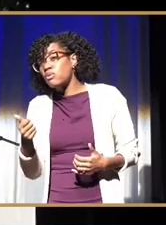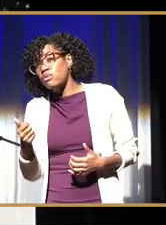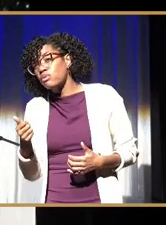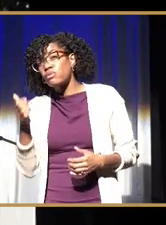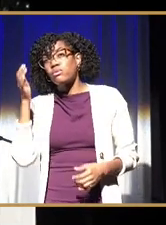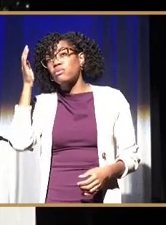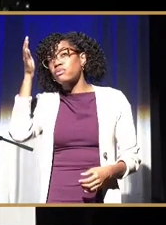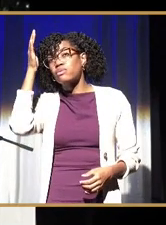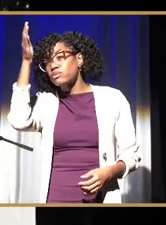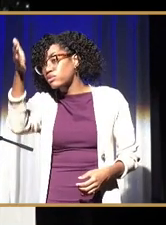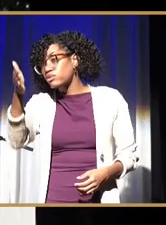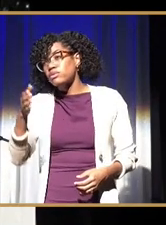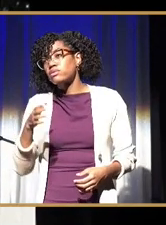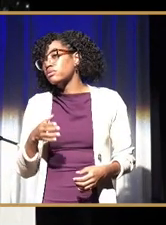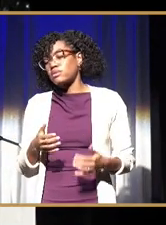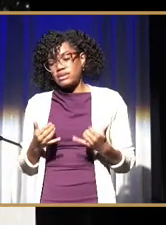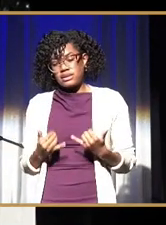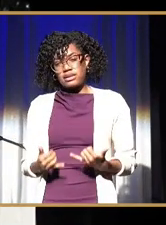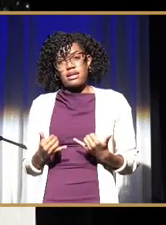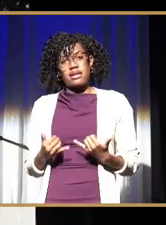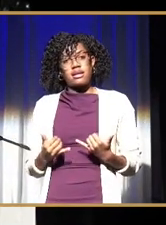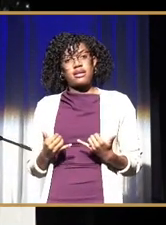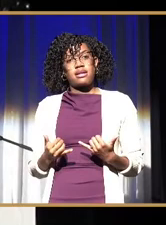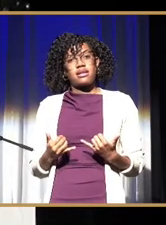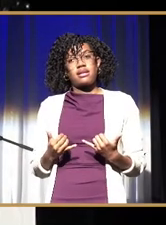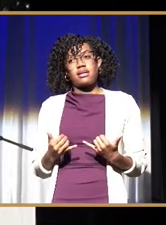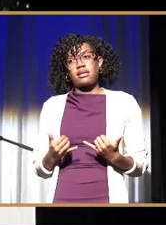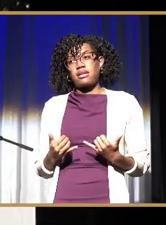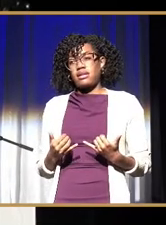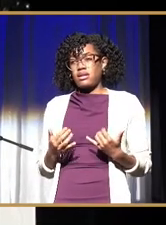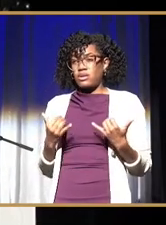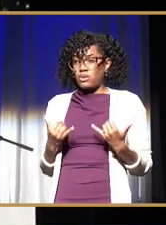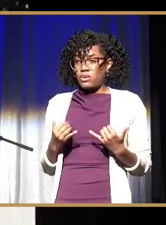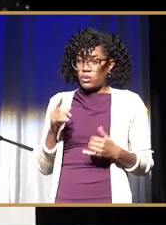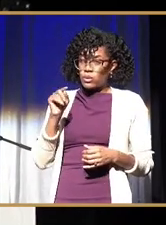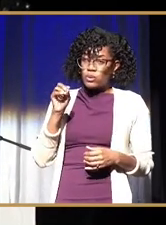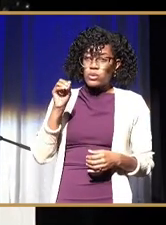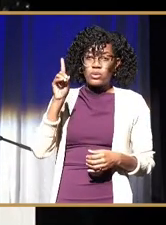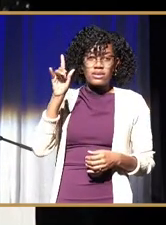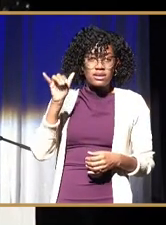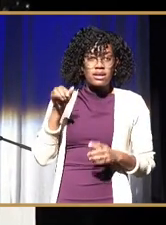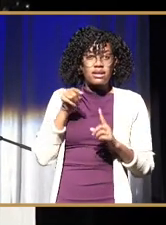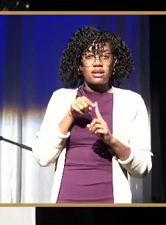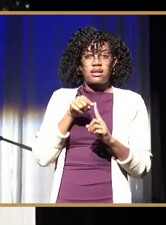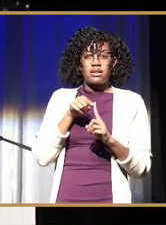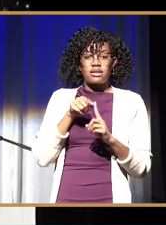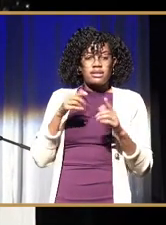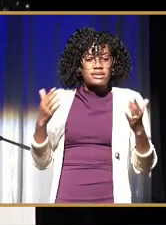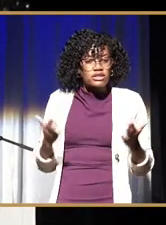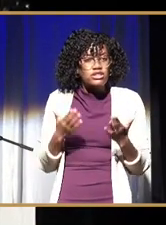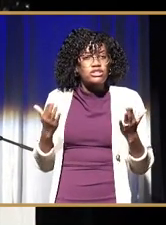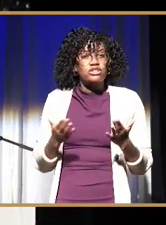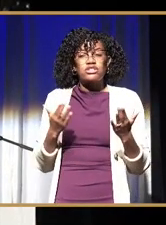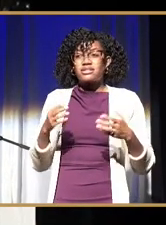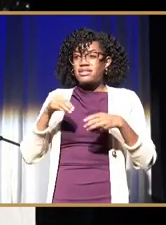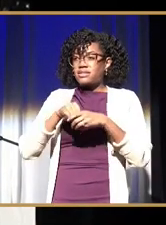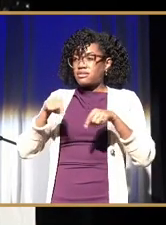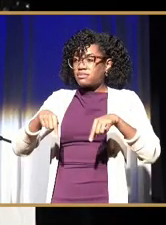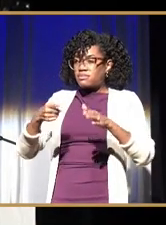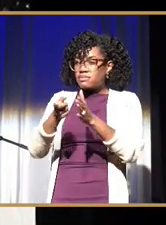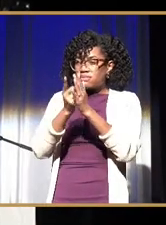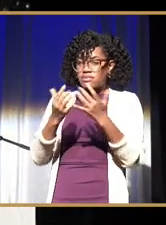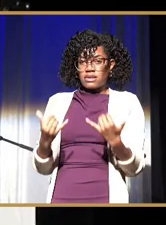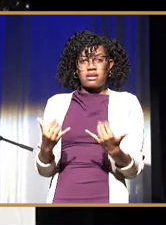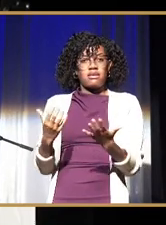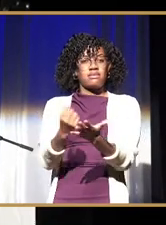in the future, it is today. It is today, it is present, it is here, it is in this